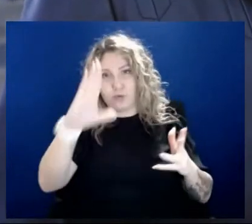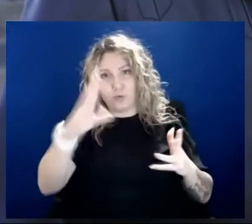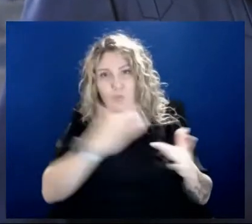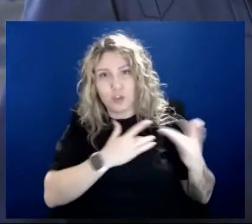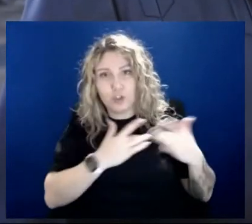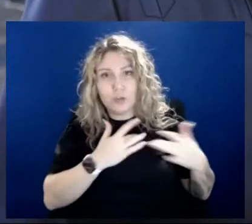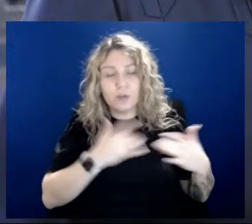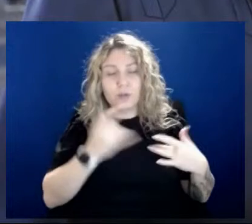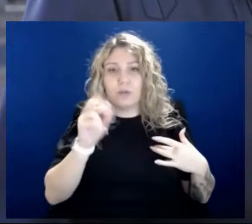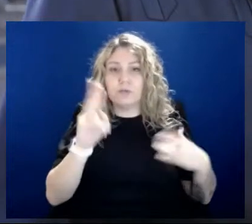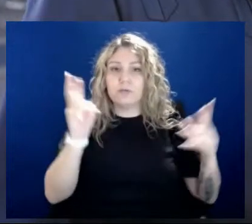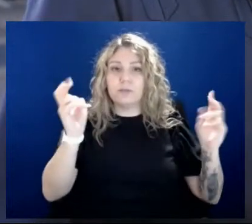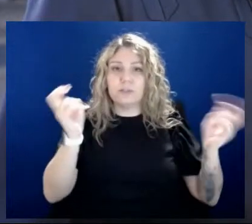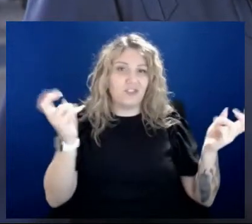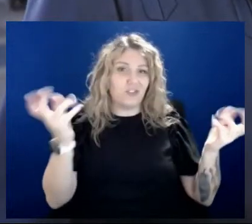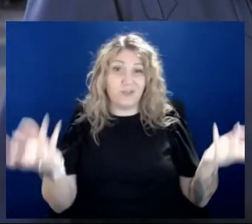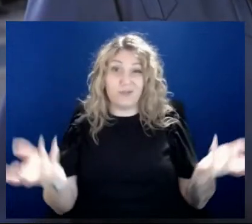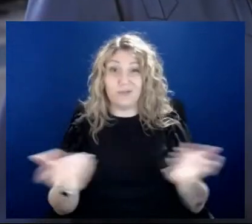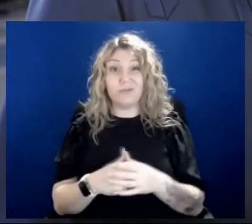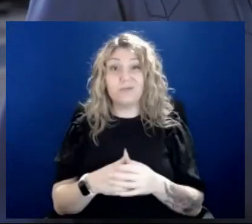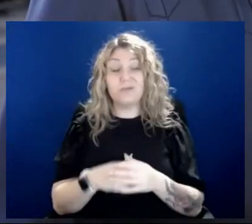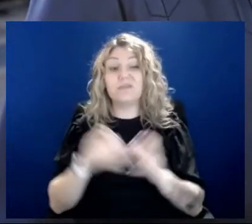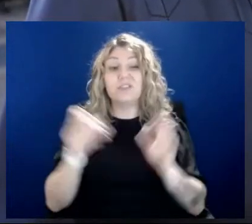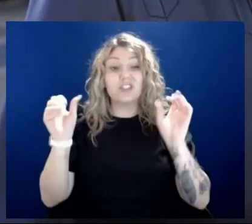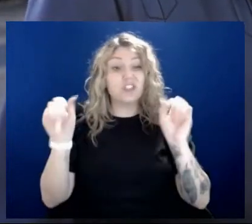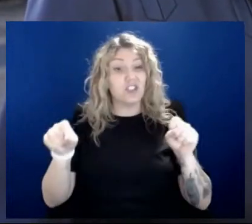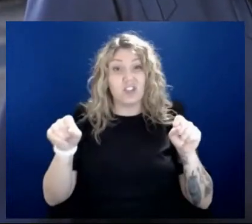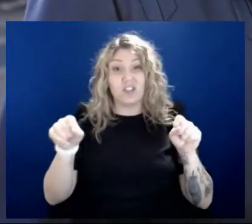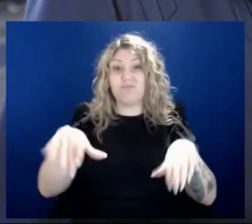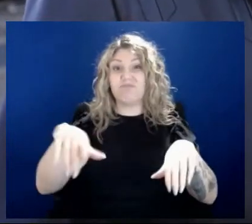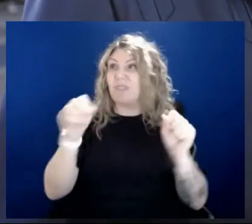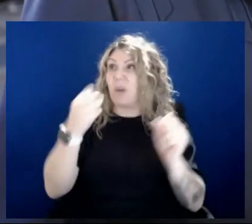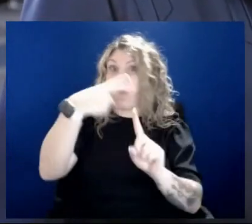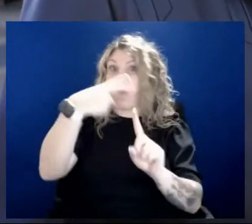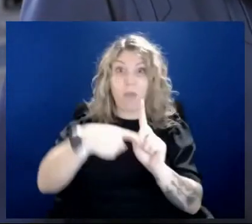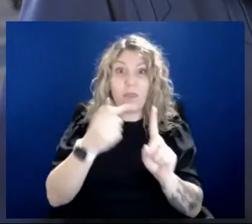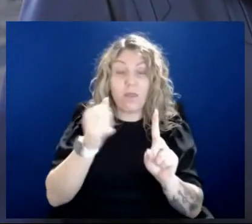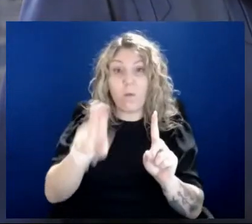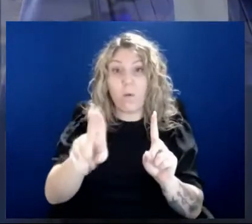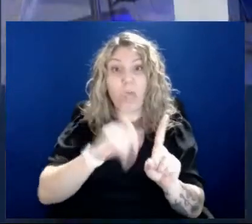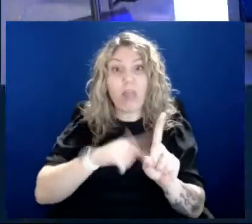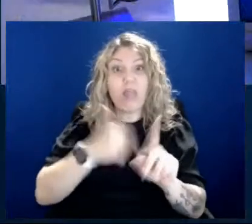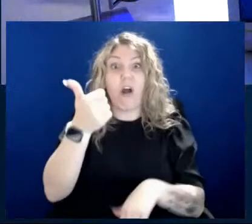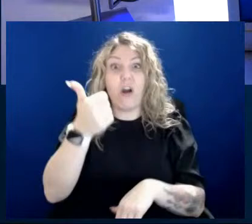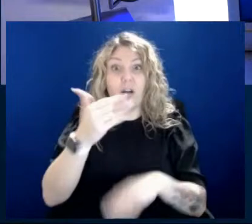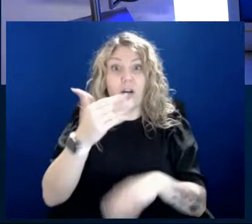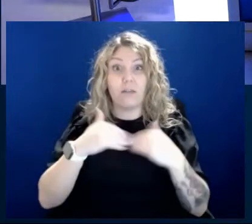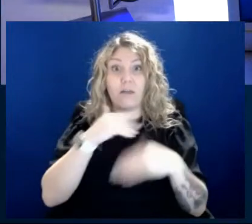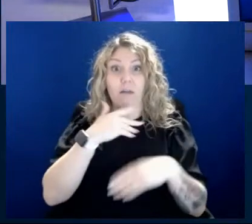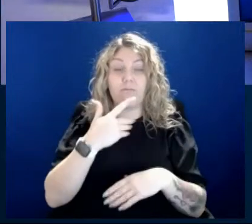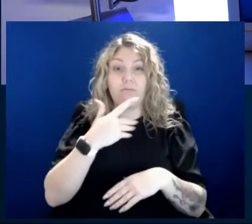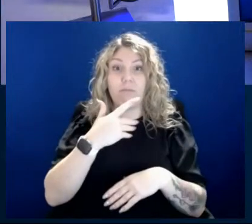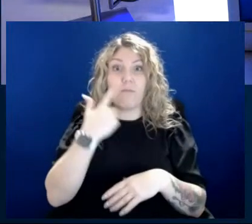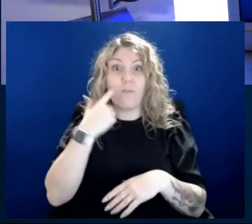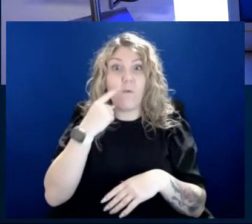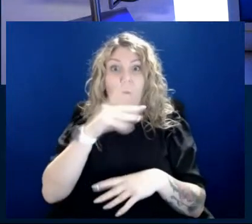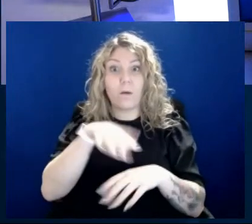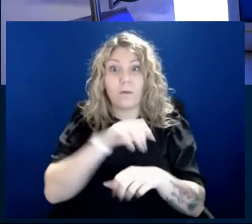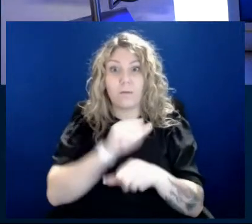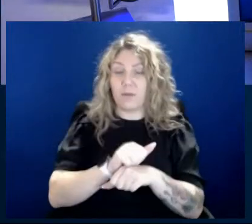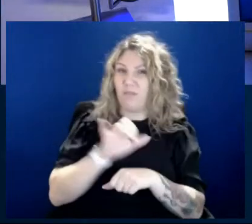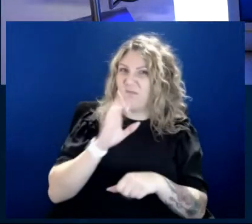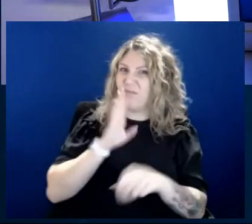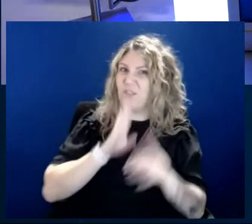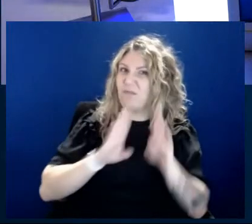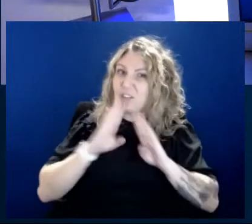issue is. It could take a month or even longer than a month just to get an appointment. And that could be really frustrating for